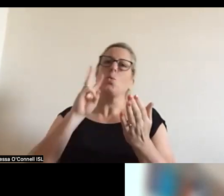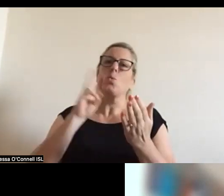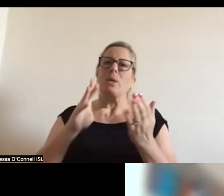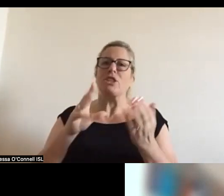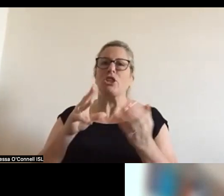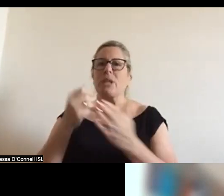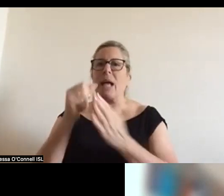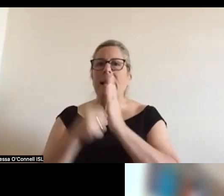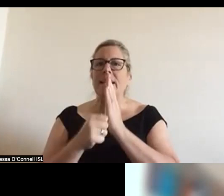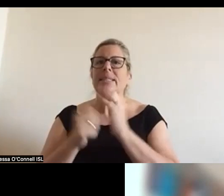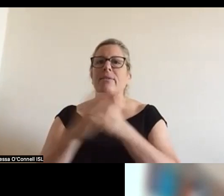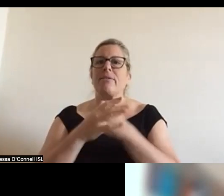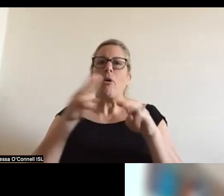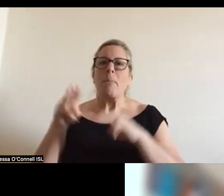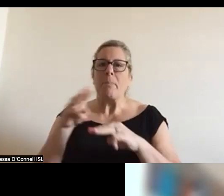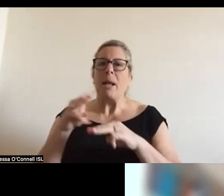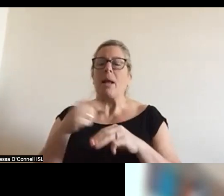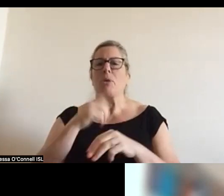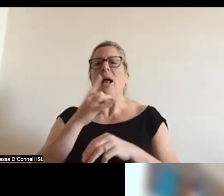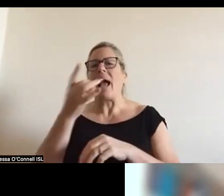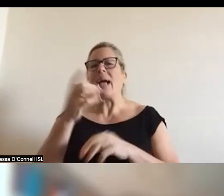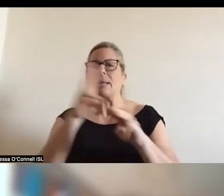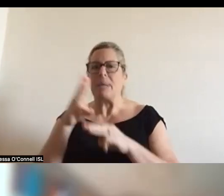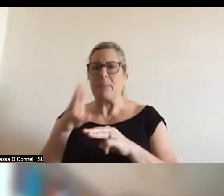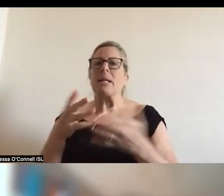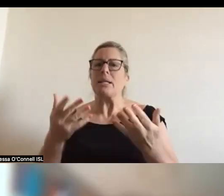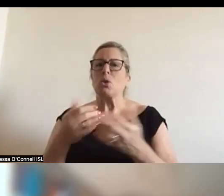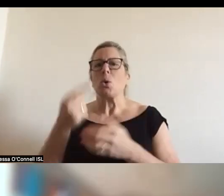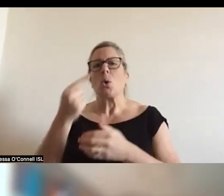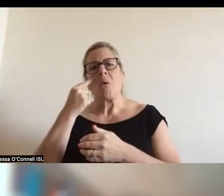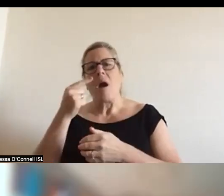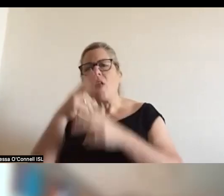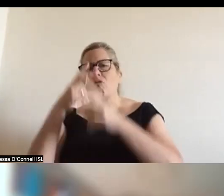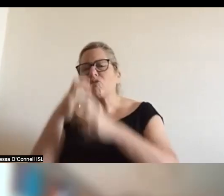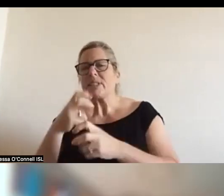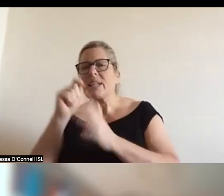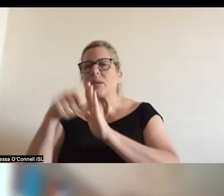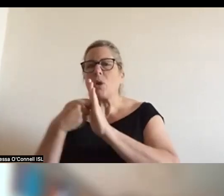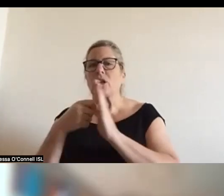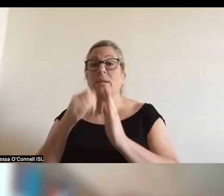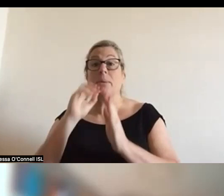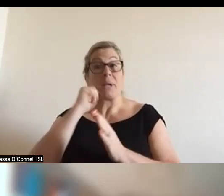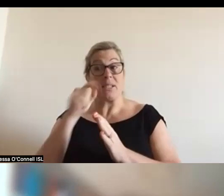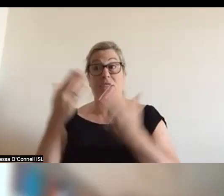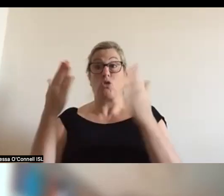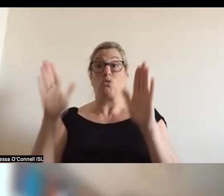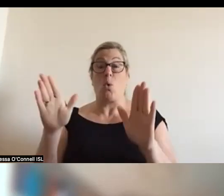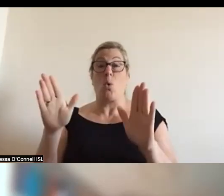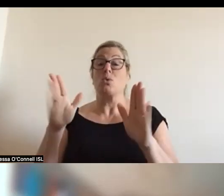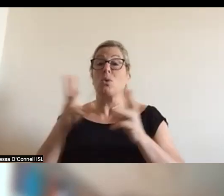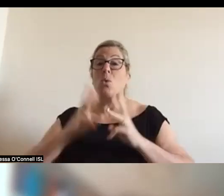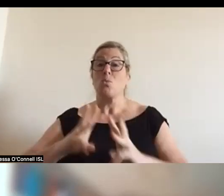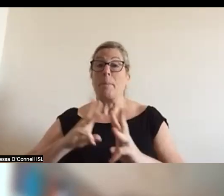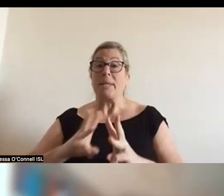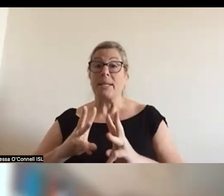I would also ask people to refer to our research projects, because what that does show is that the women